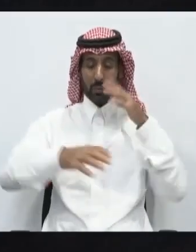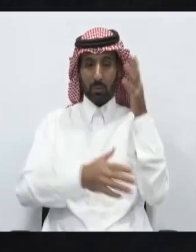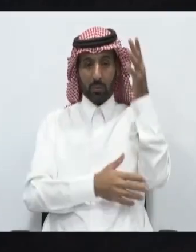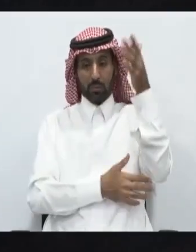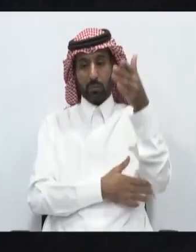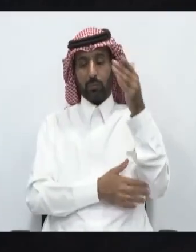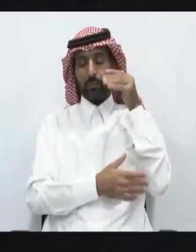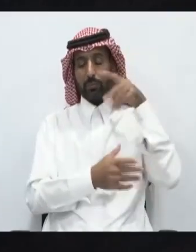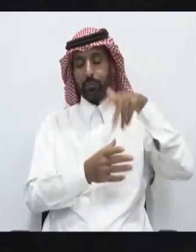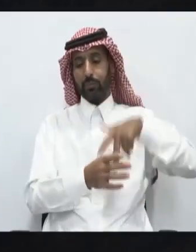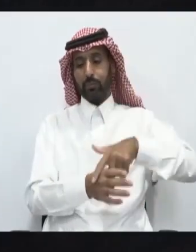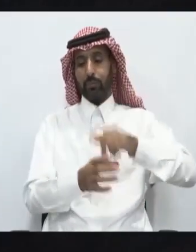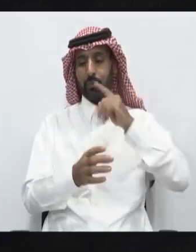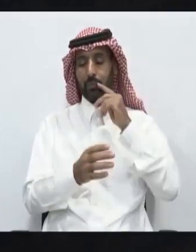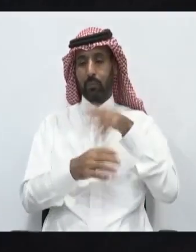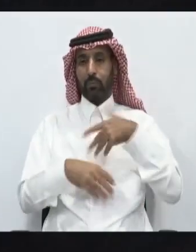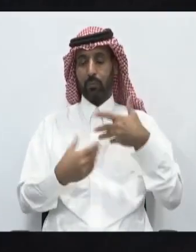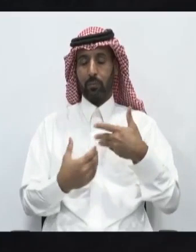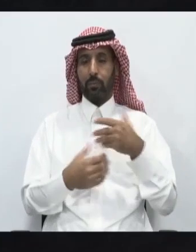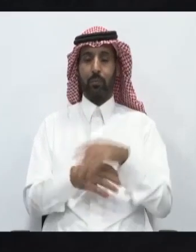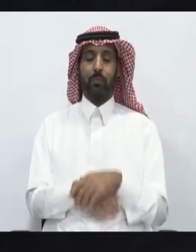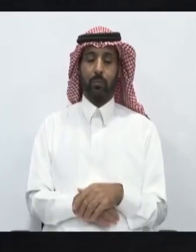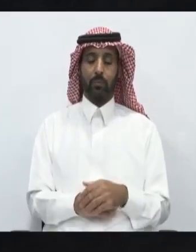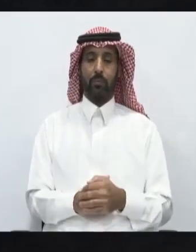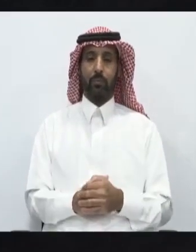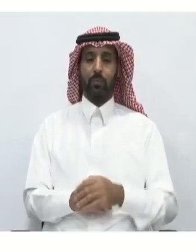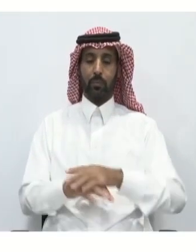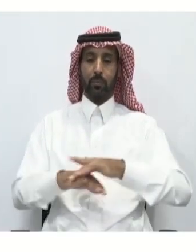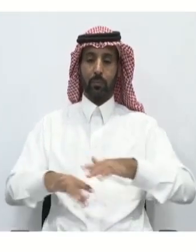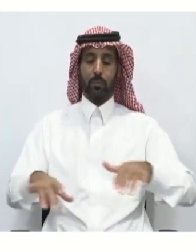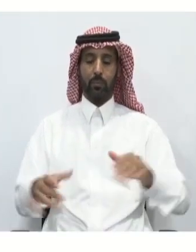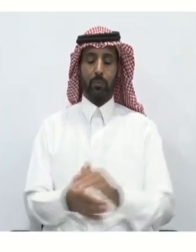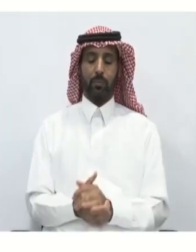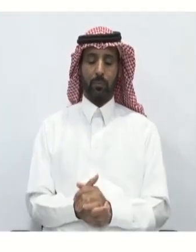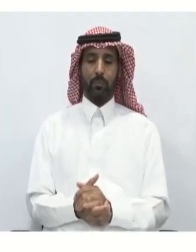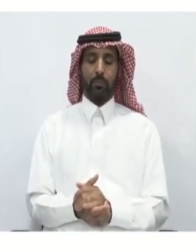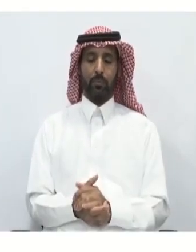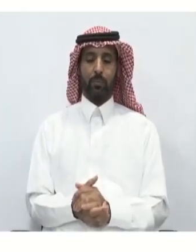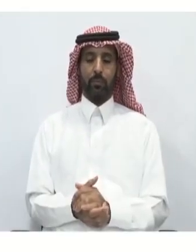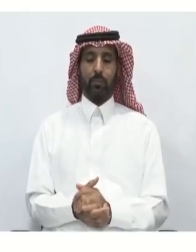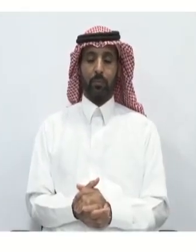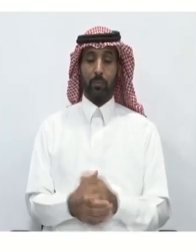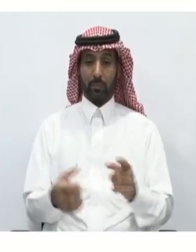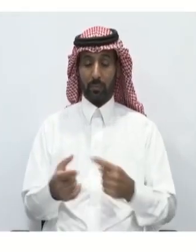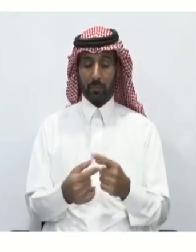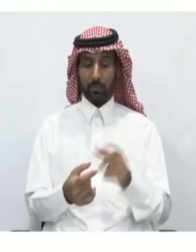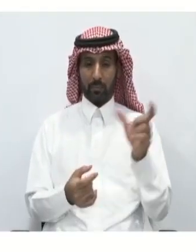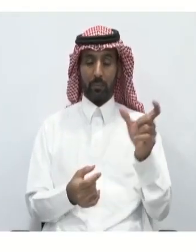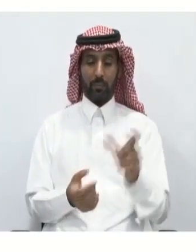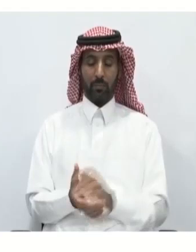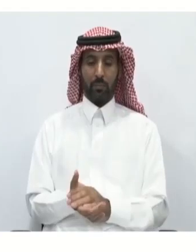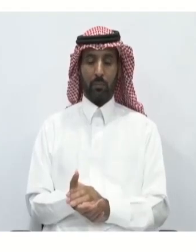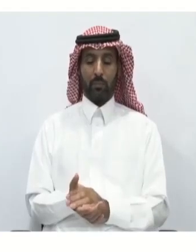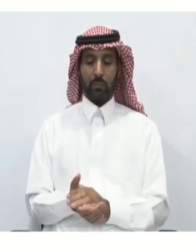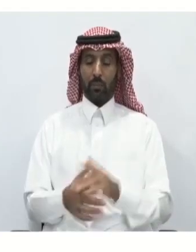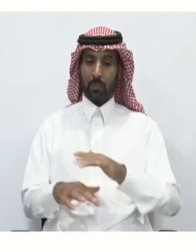there. You can go to Riyadh Desert and enjoy the nature there. You can continue also, maybe you can say